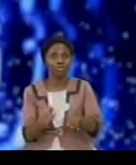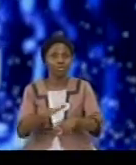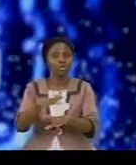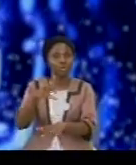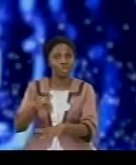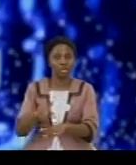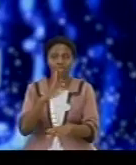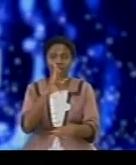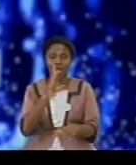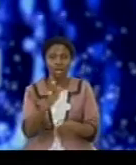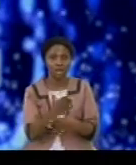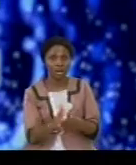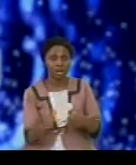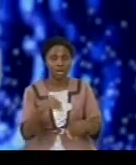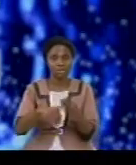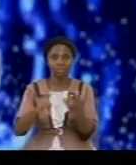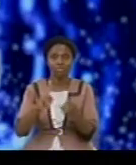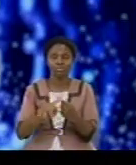categories.